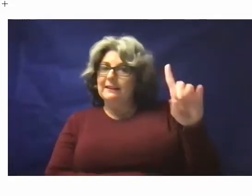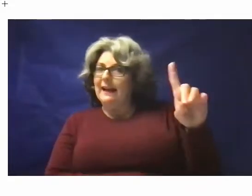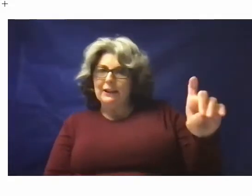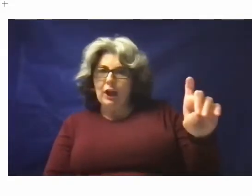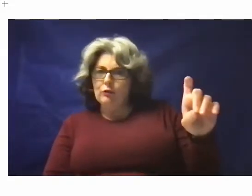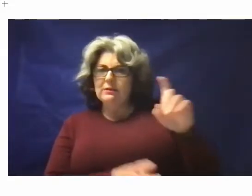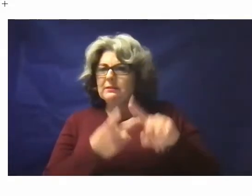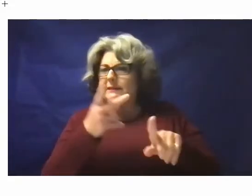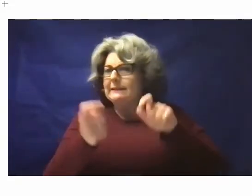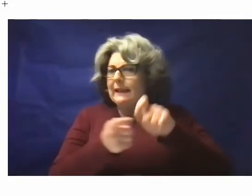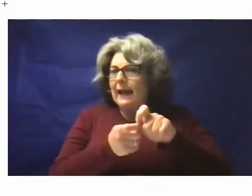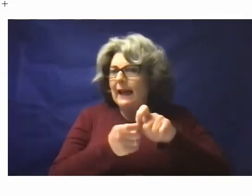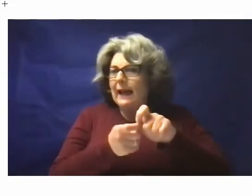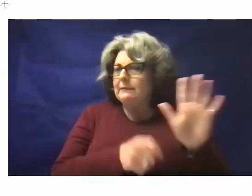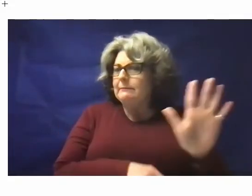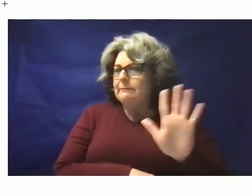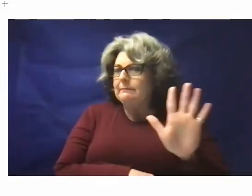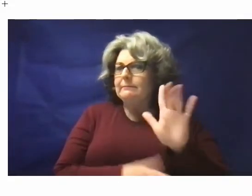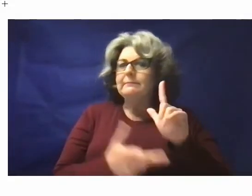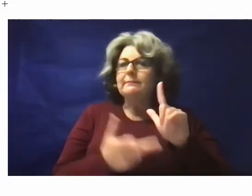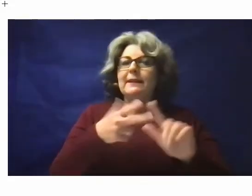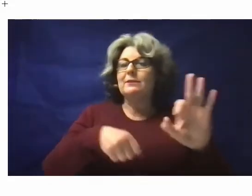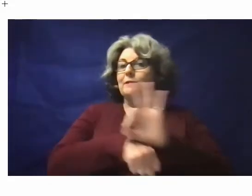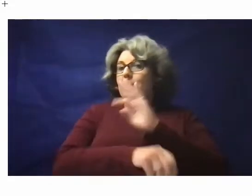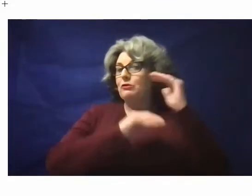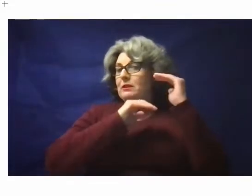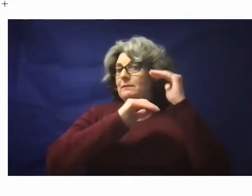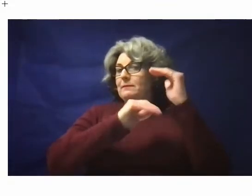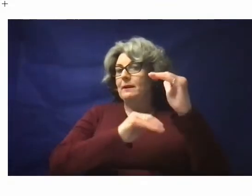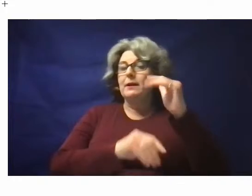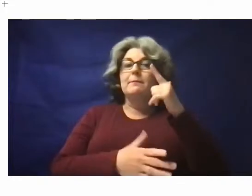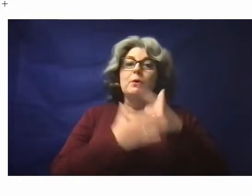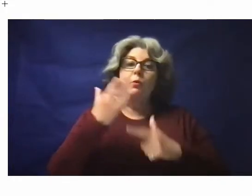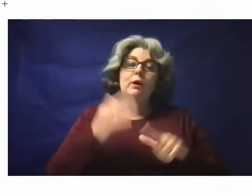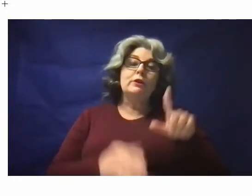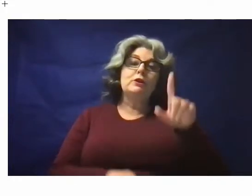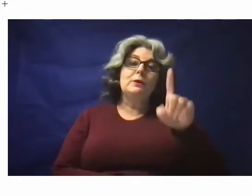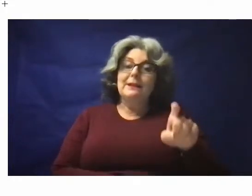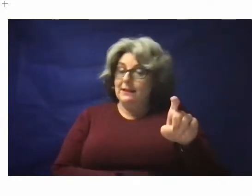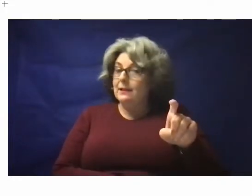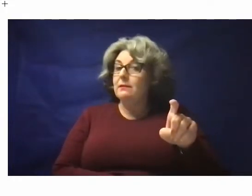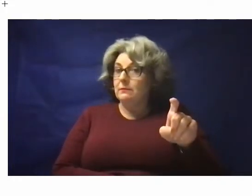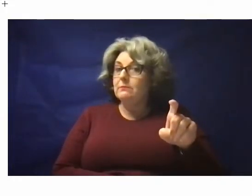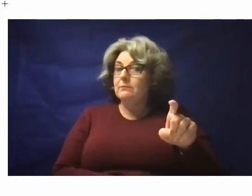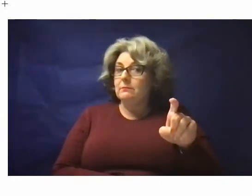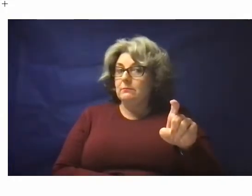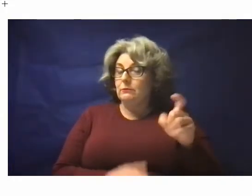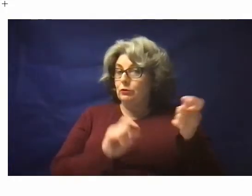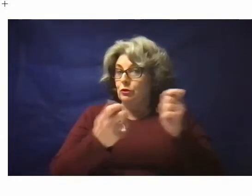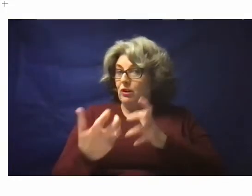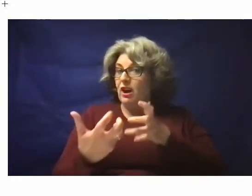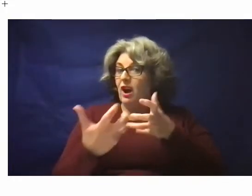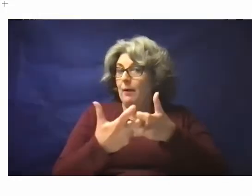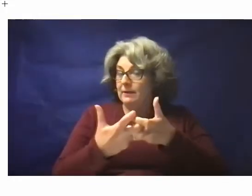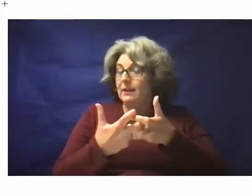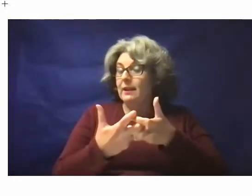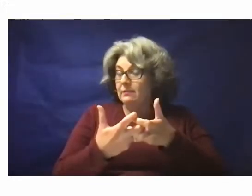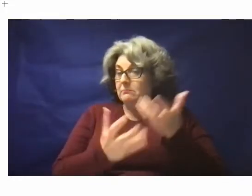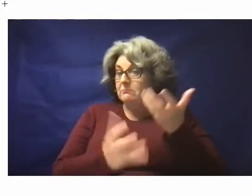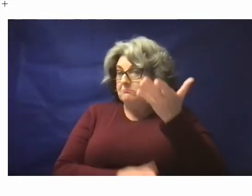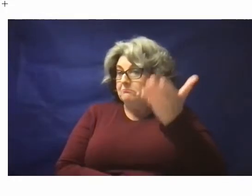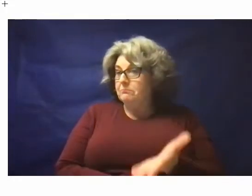what it is that is your functional limitation. We need to know what it is we need to do to accommodate you. So it's more